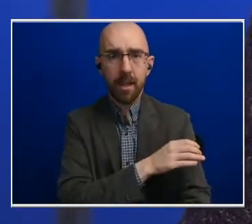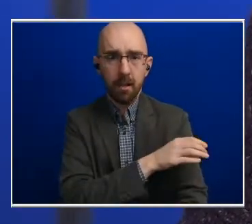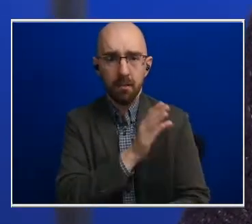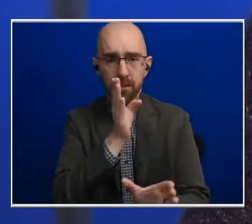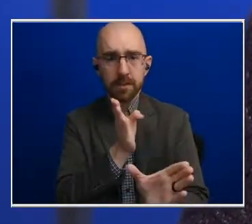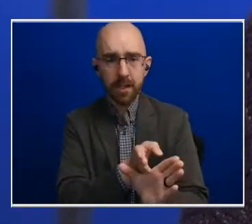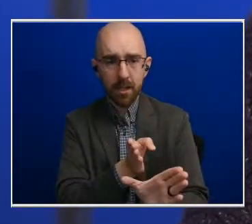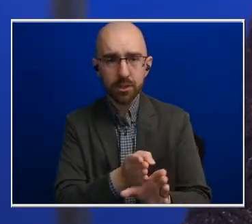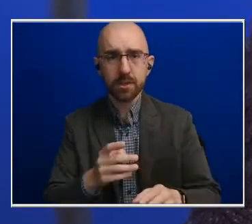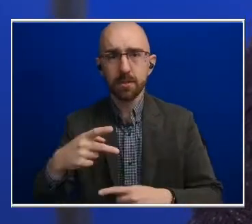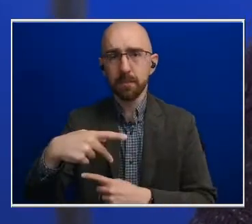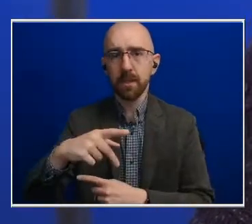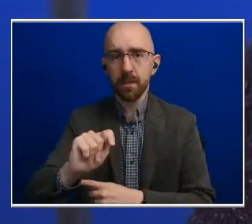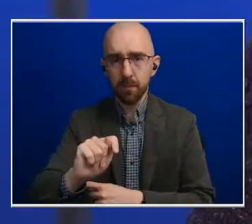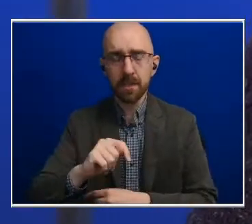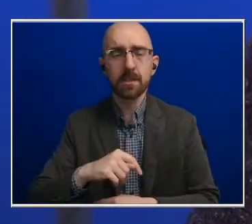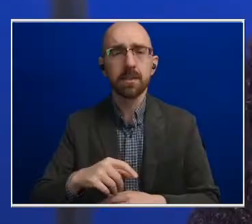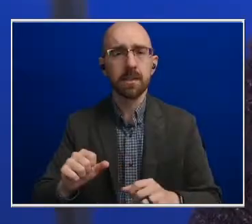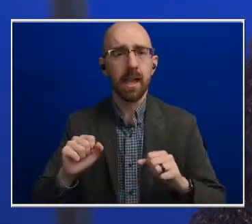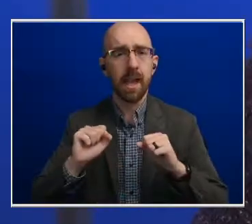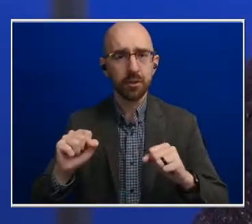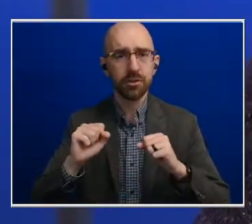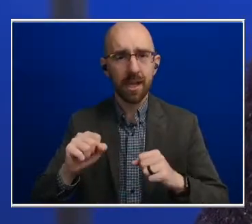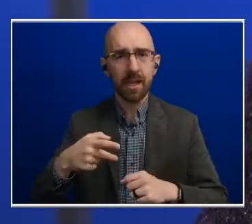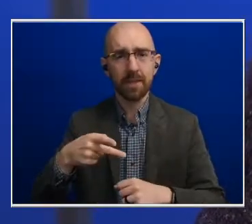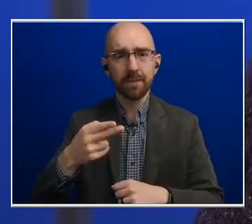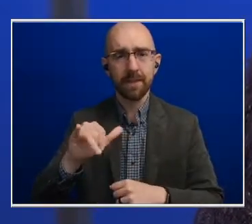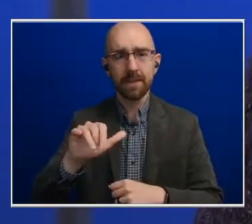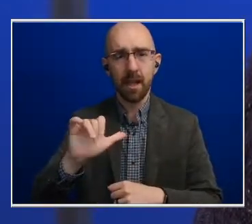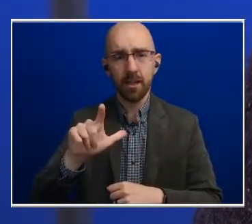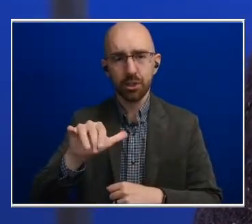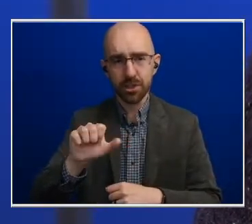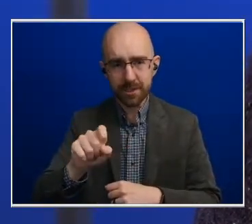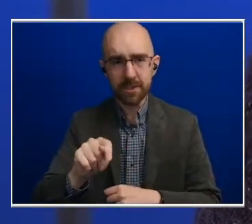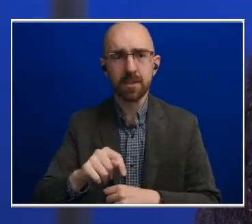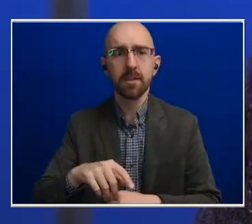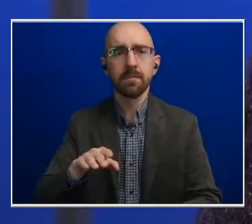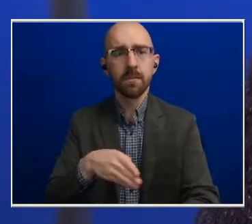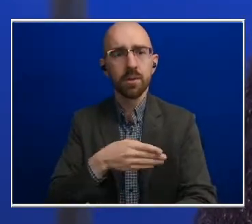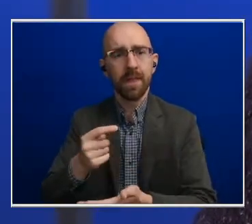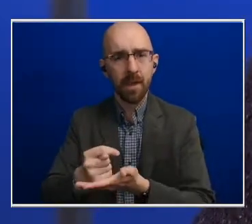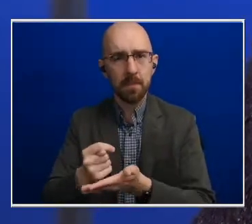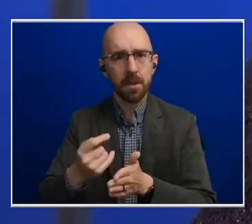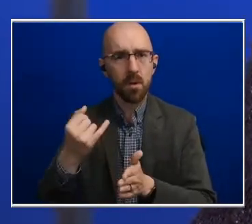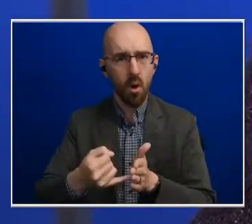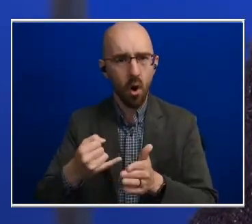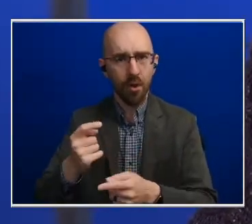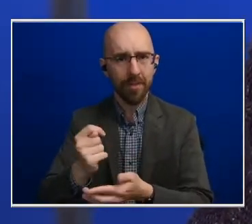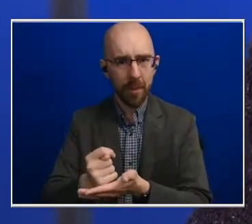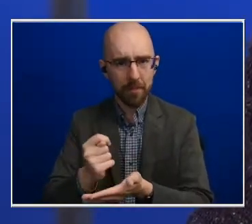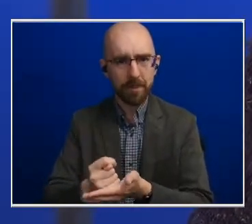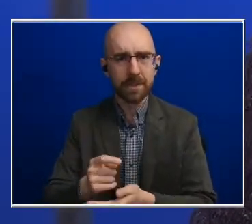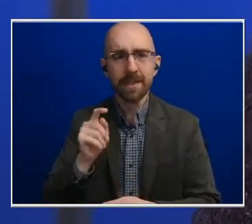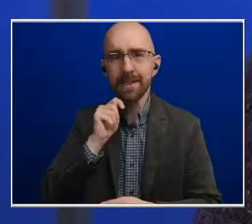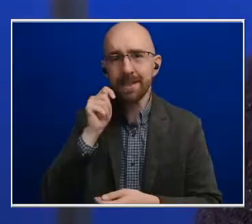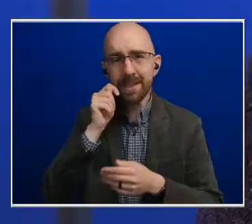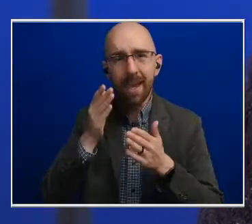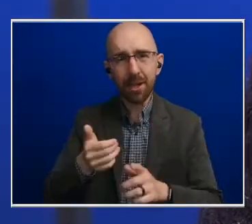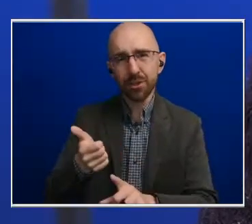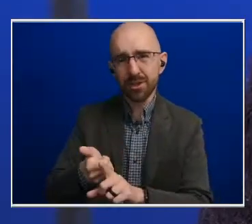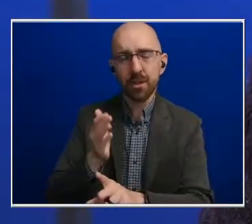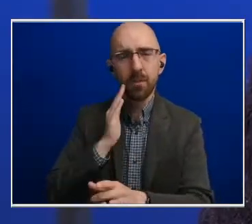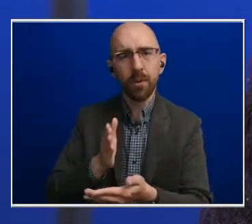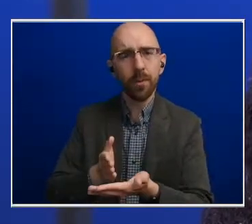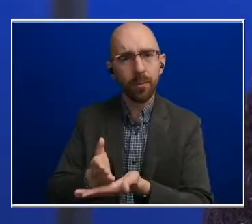therapists, exercise physiologists, music therapists, art therapists. The teenagers would go through this multi-week